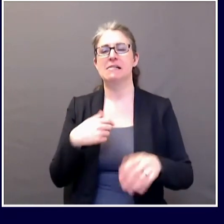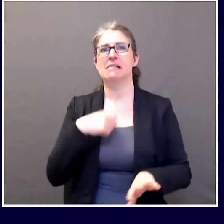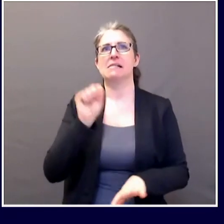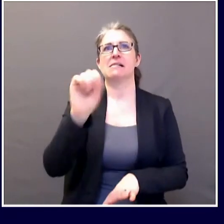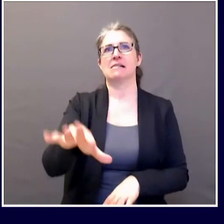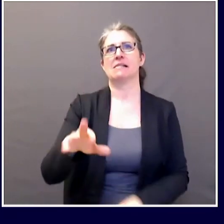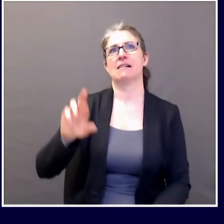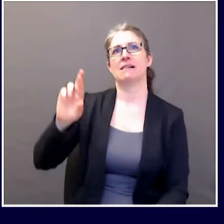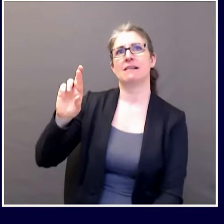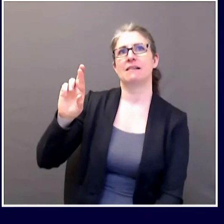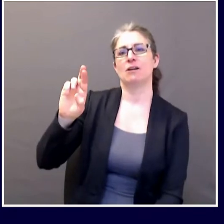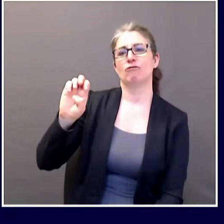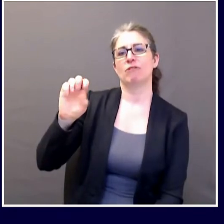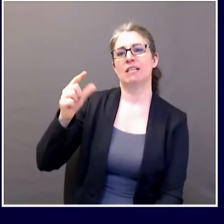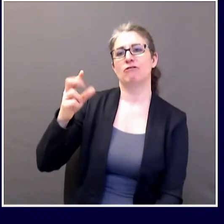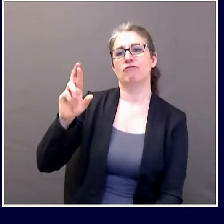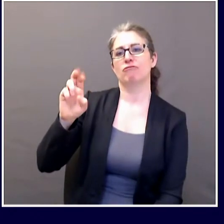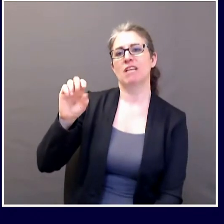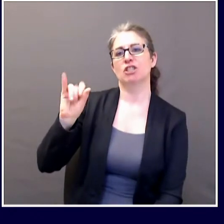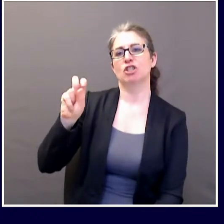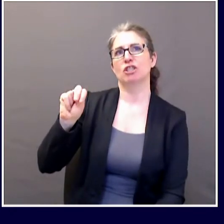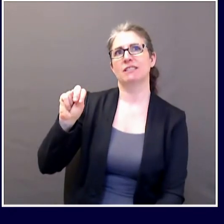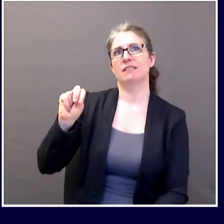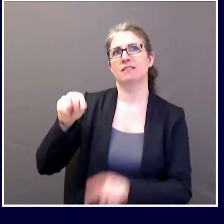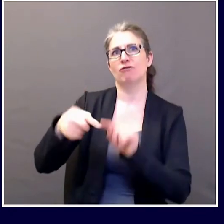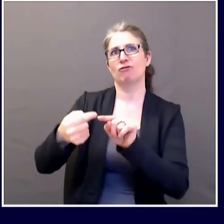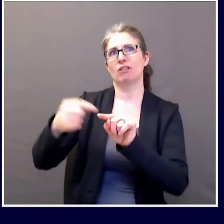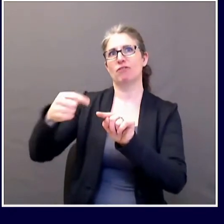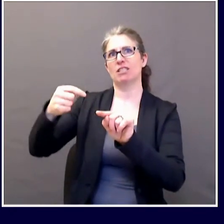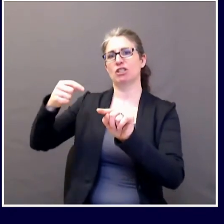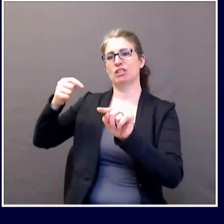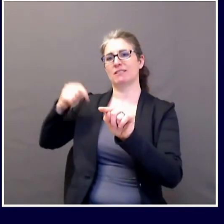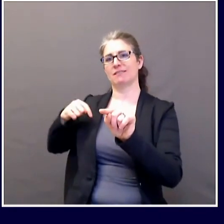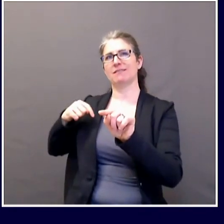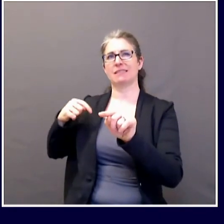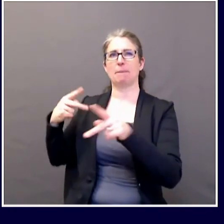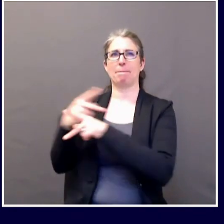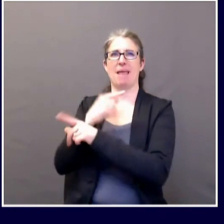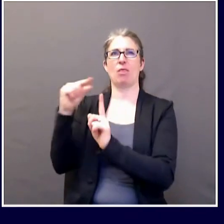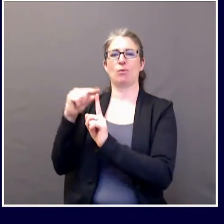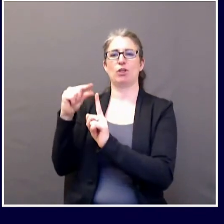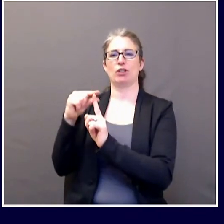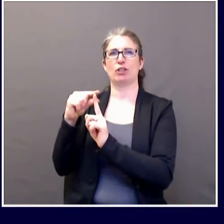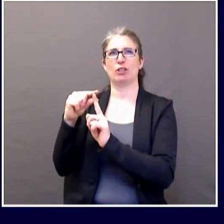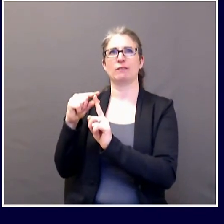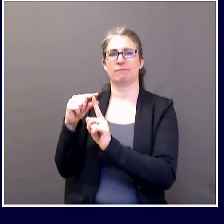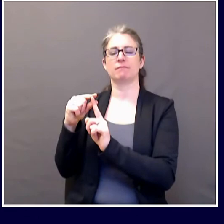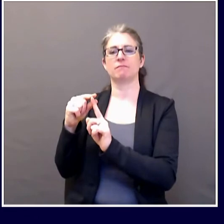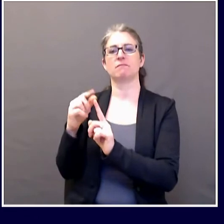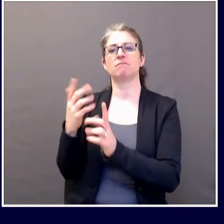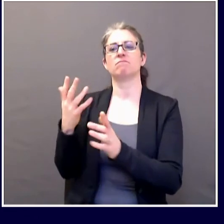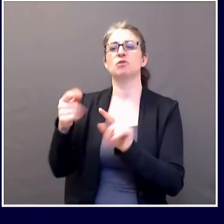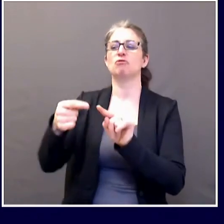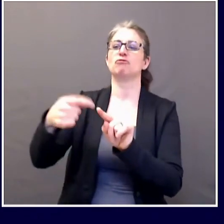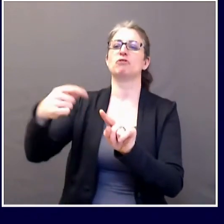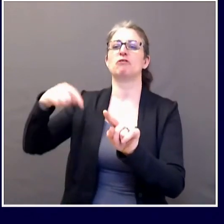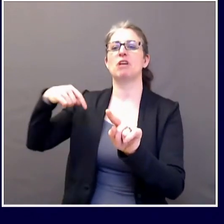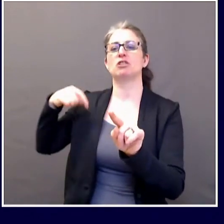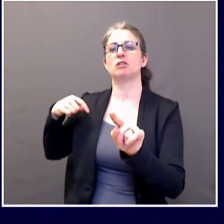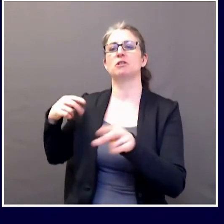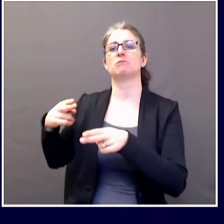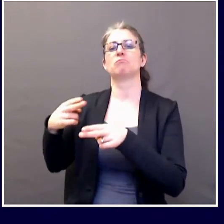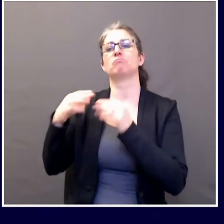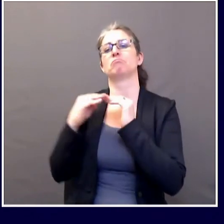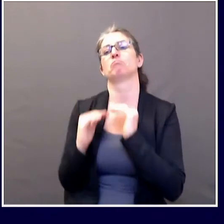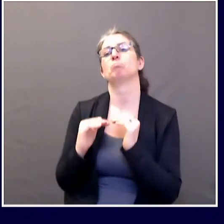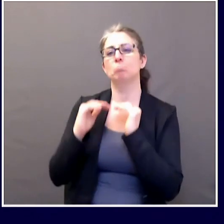little bit of regression to the mean, some of it being improved mask wearing, and then some of it may be a combination of different degrees of